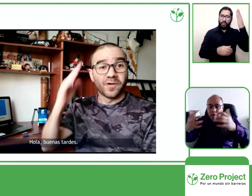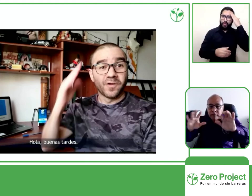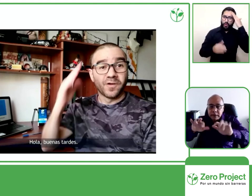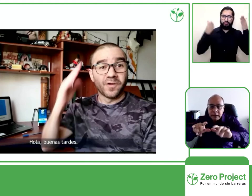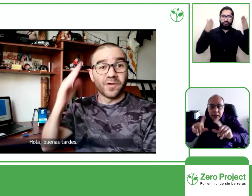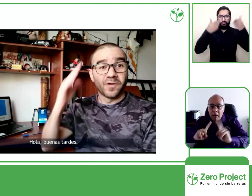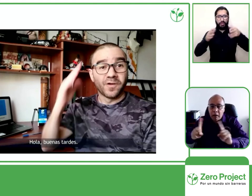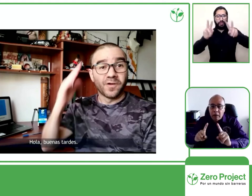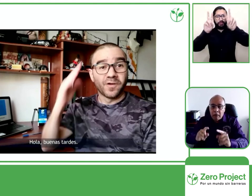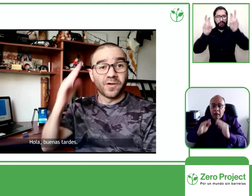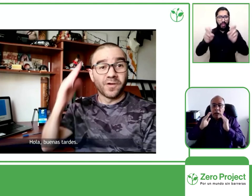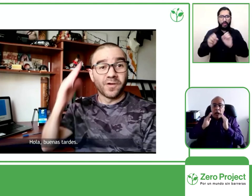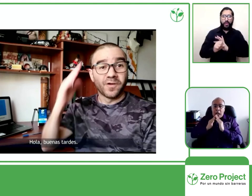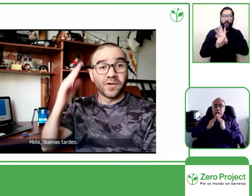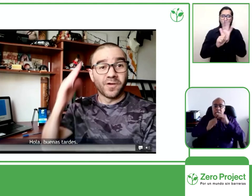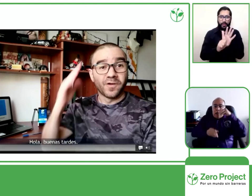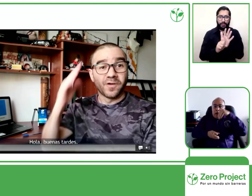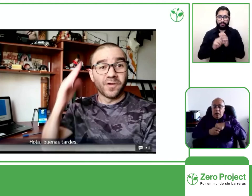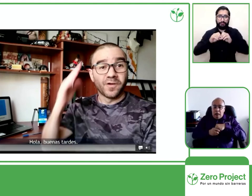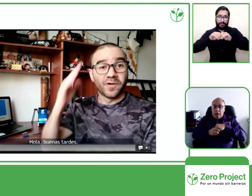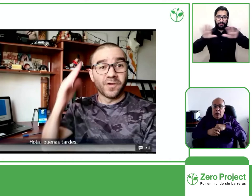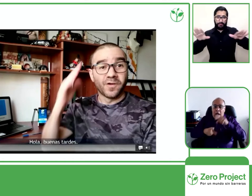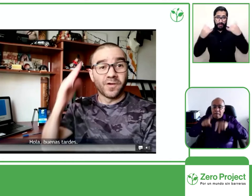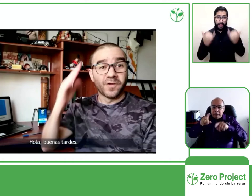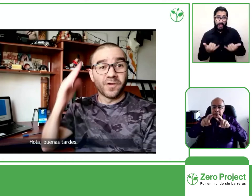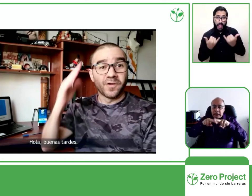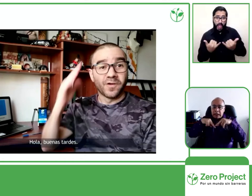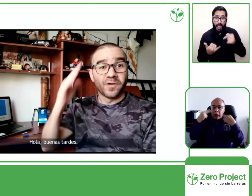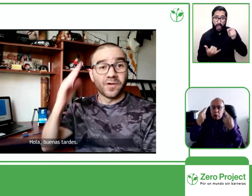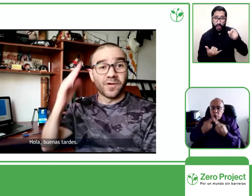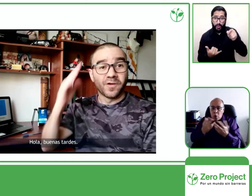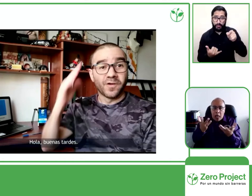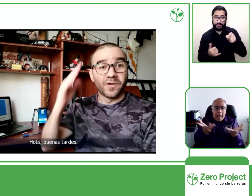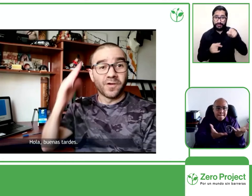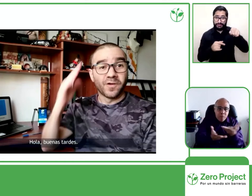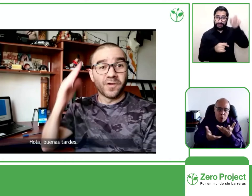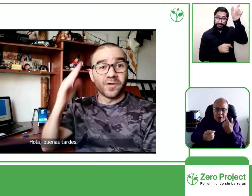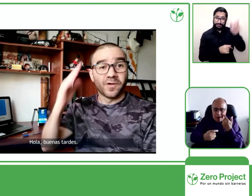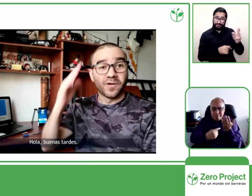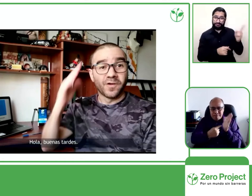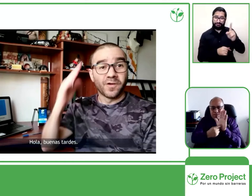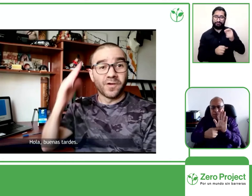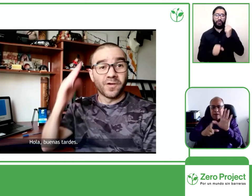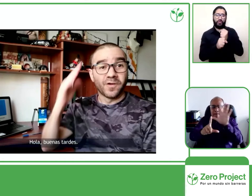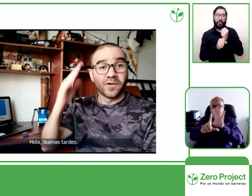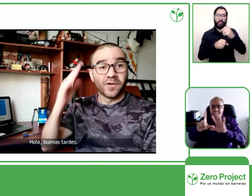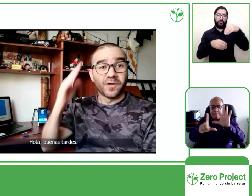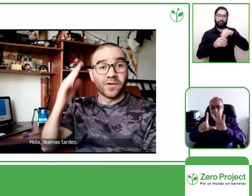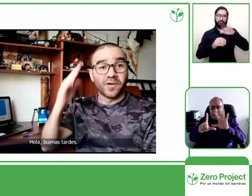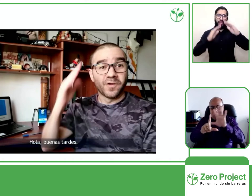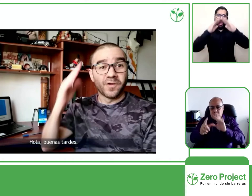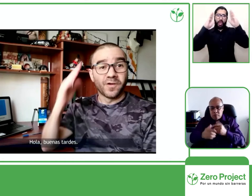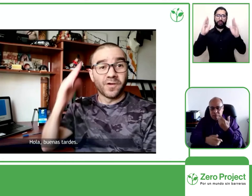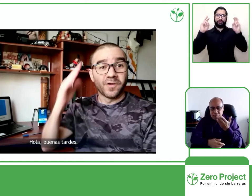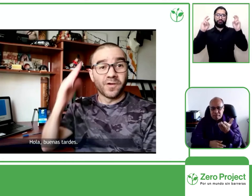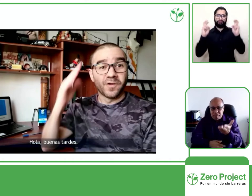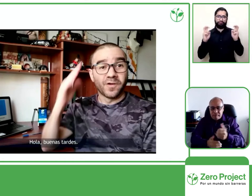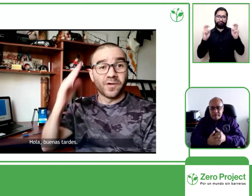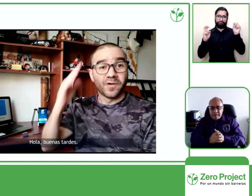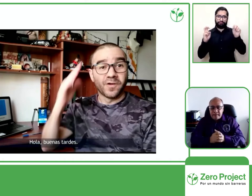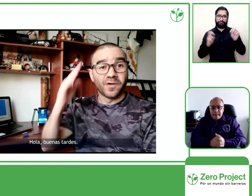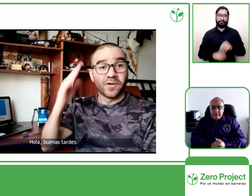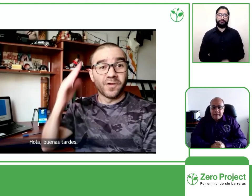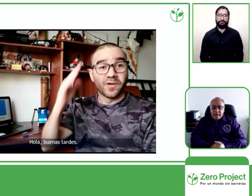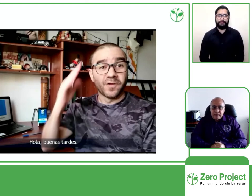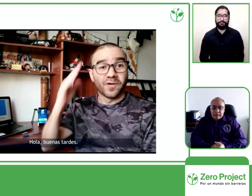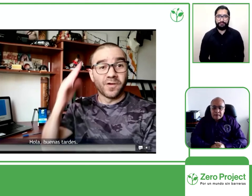that within this pandemic context, people now are teleworking, or they're working at home. So in order